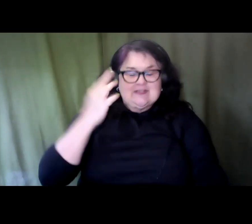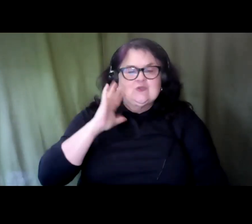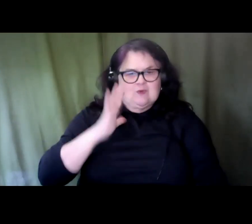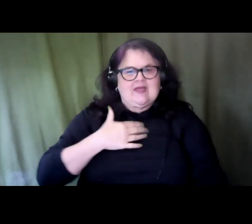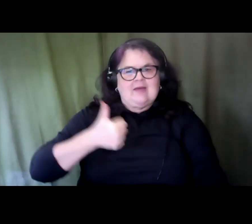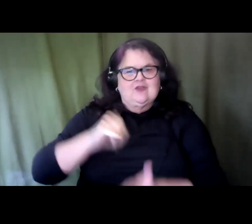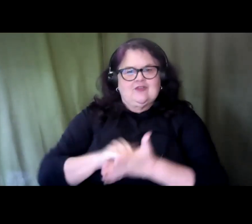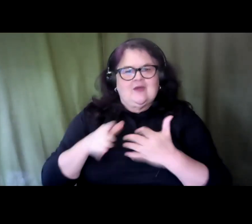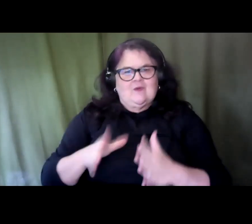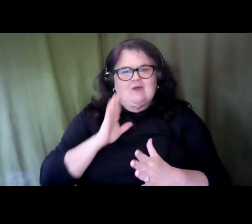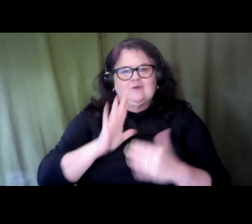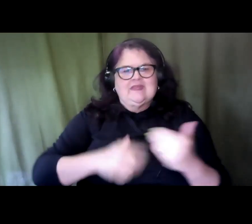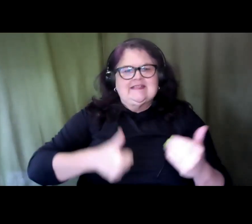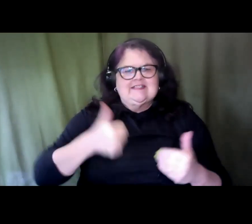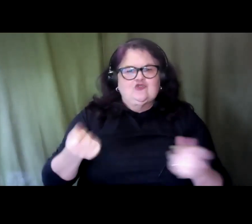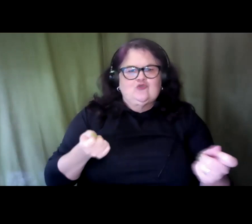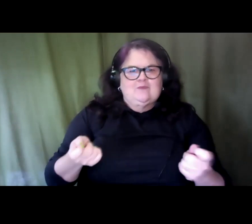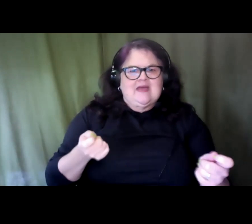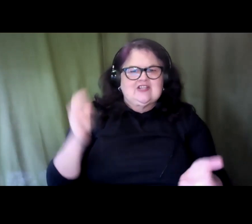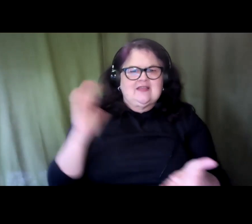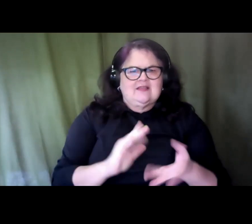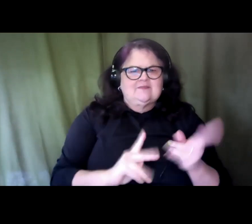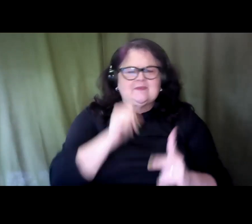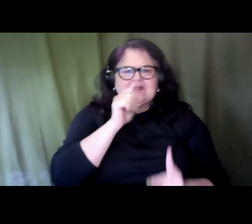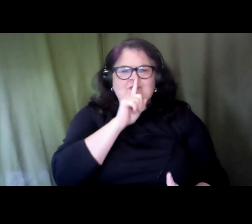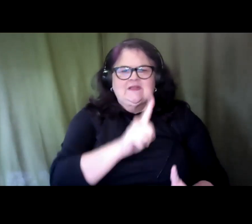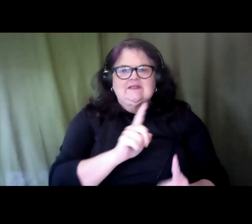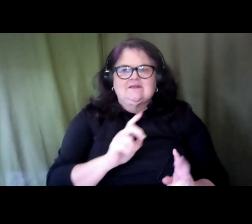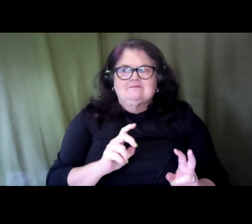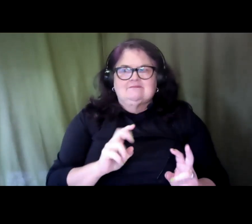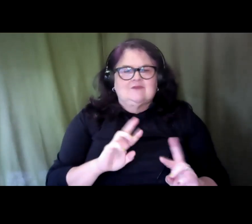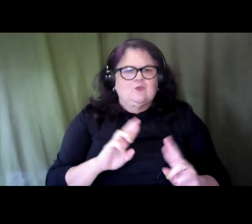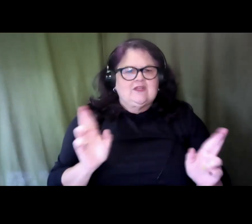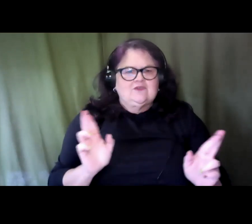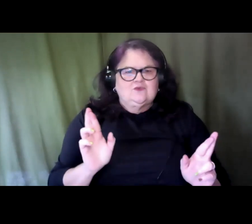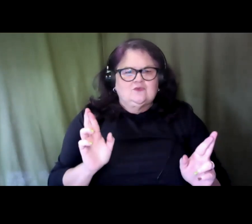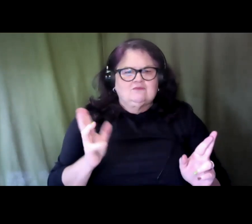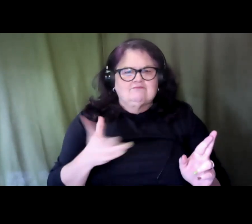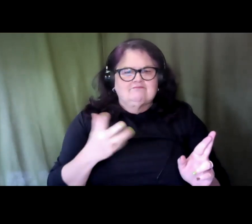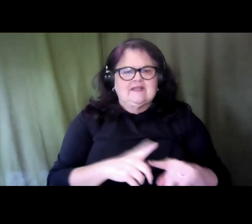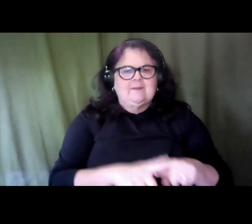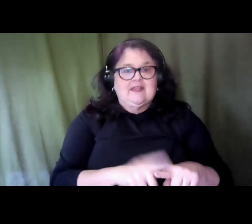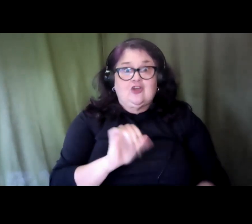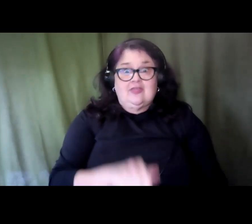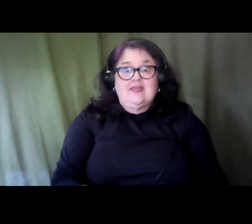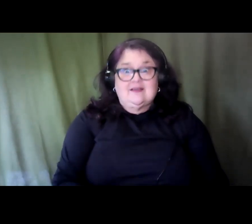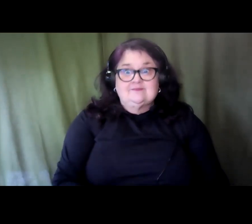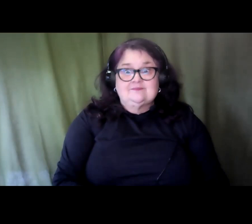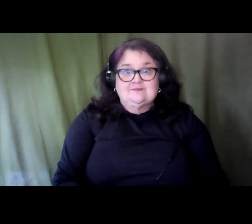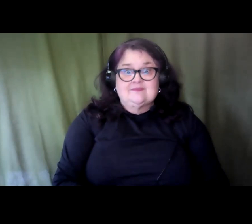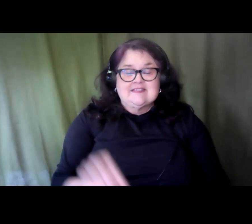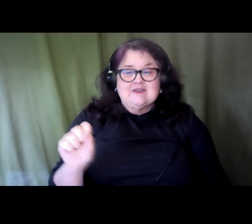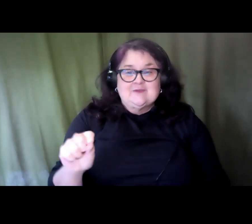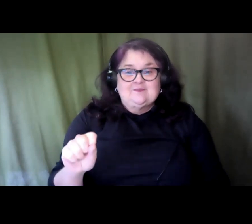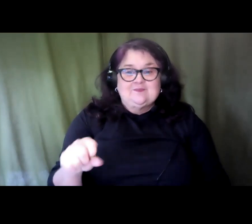to manage. It's just a little bit less like people aren't ready to kind of rely on it. So yeah, this